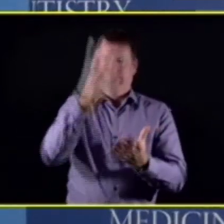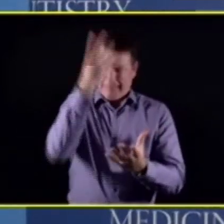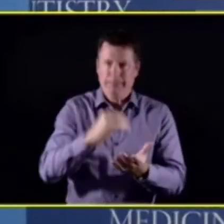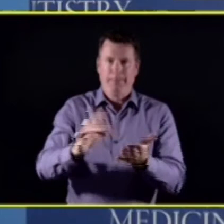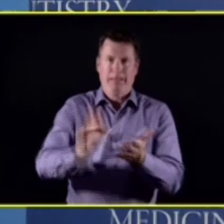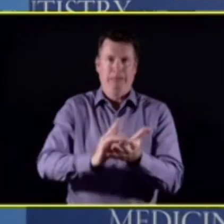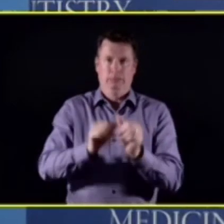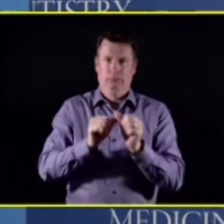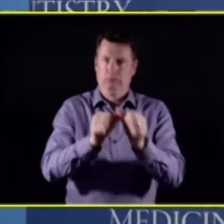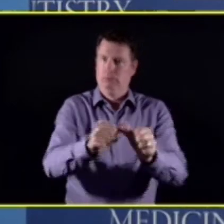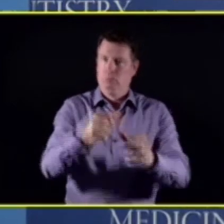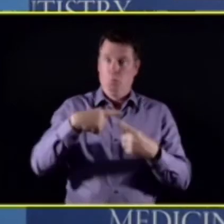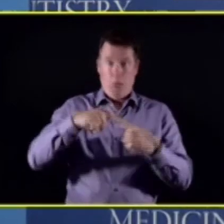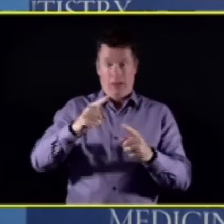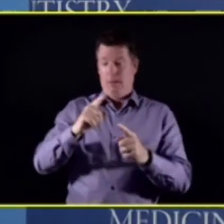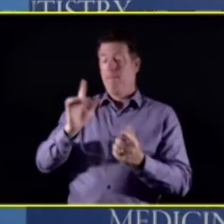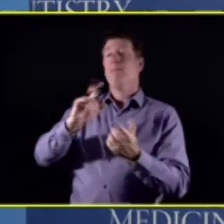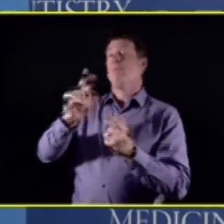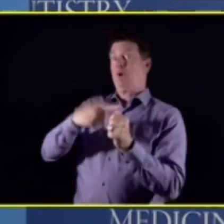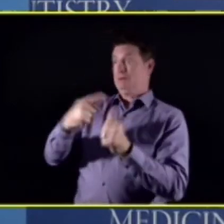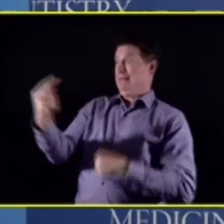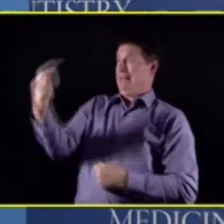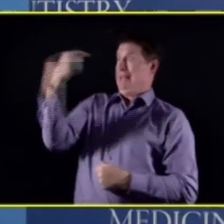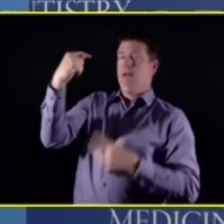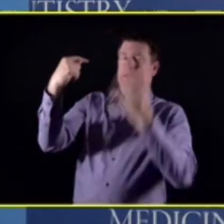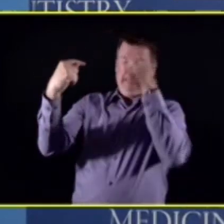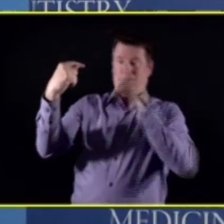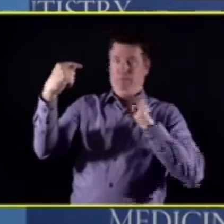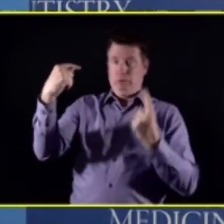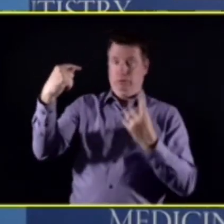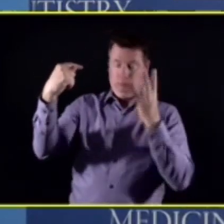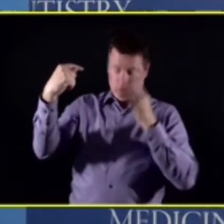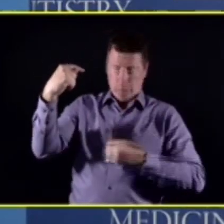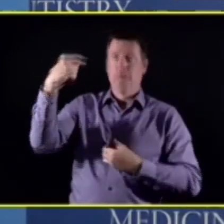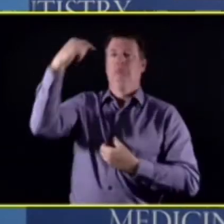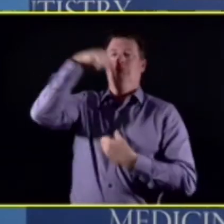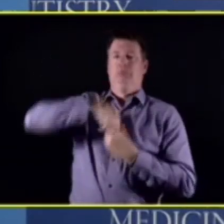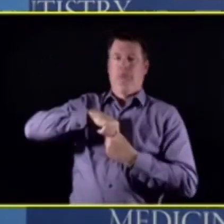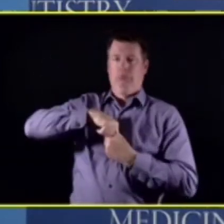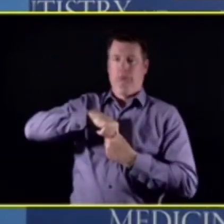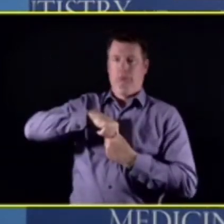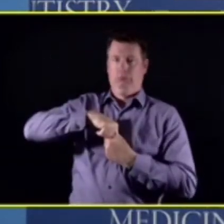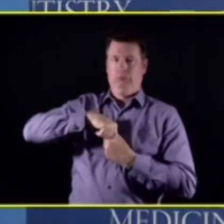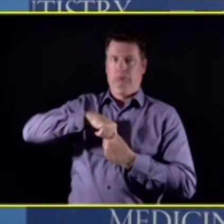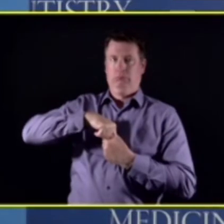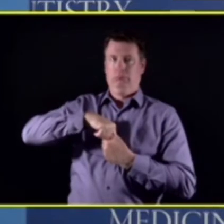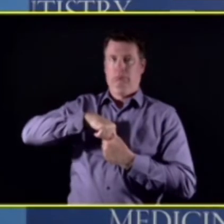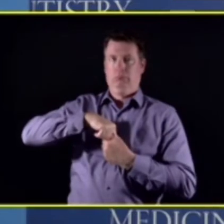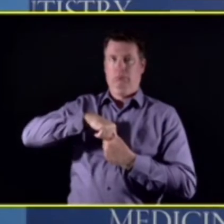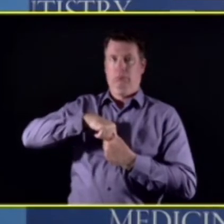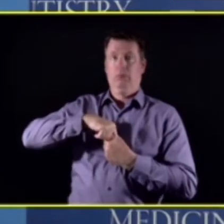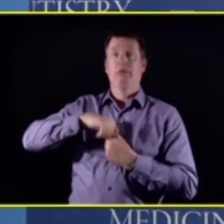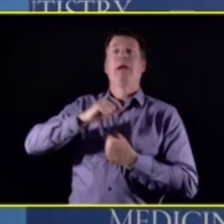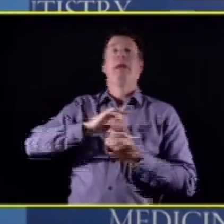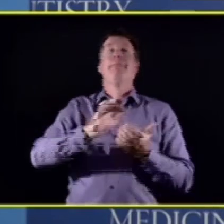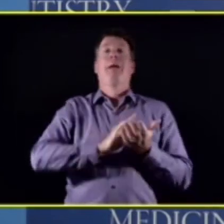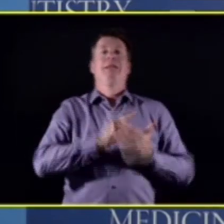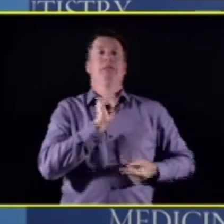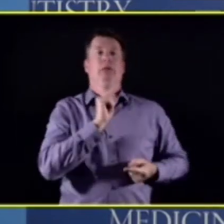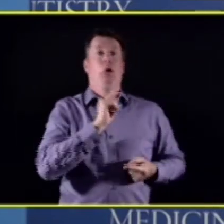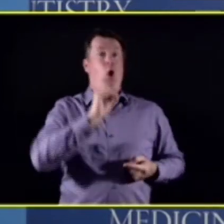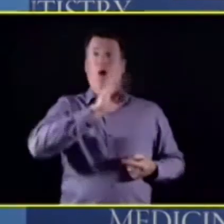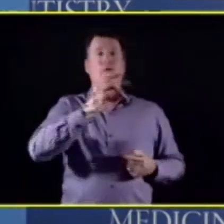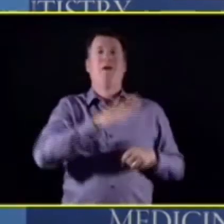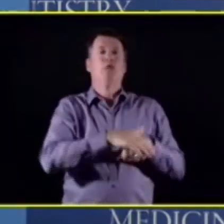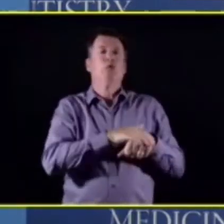patients often require doses of medications to keep them calm and safe while they're on the